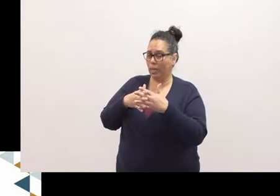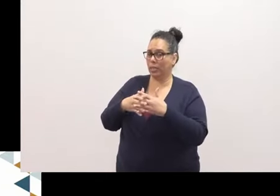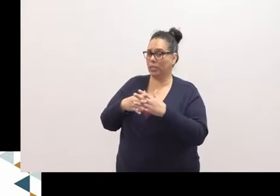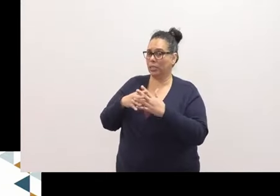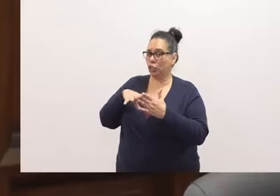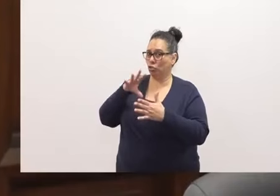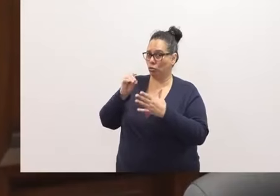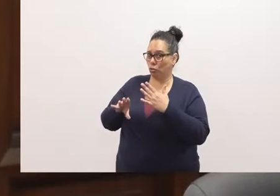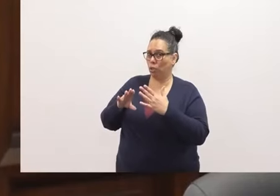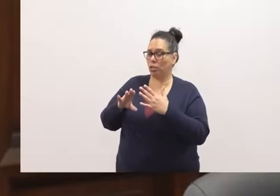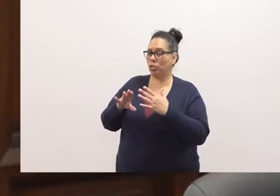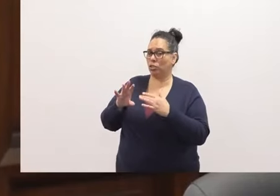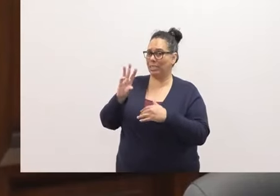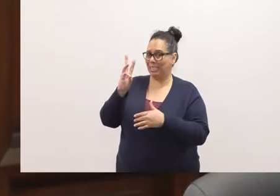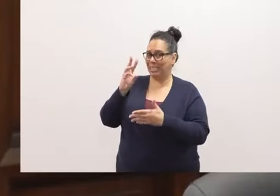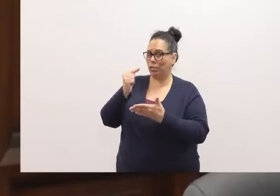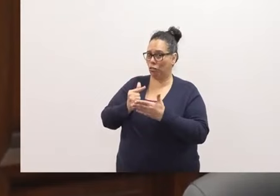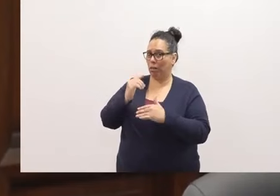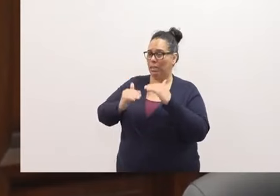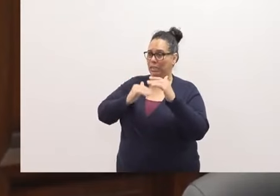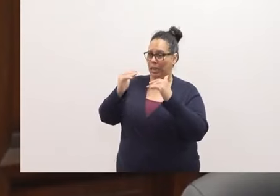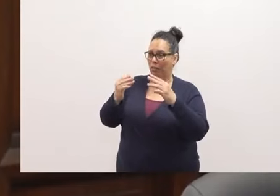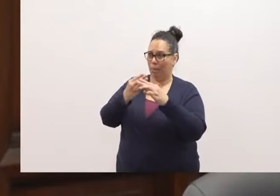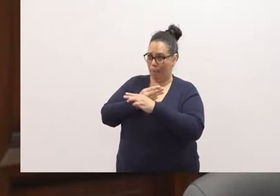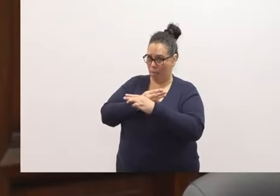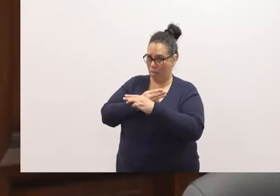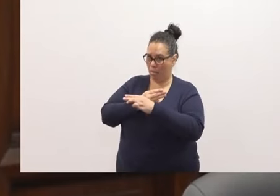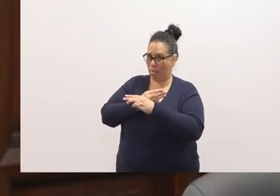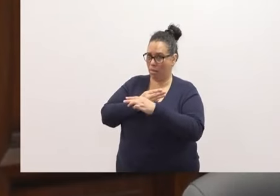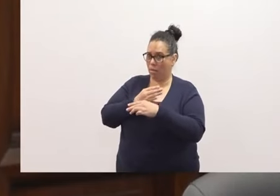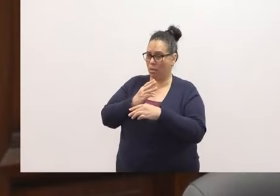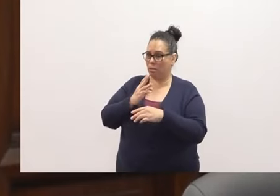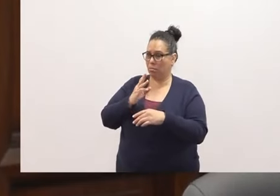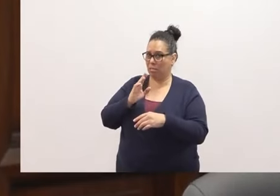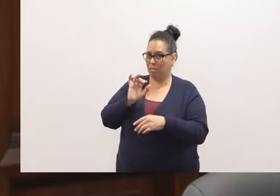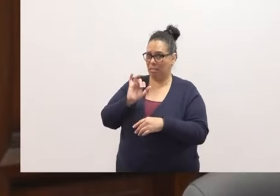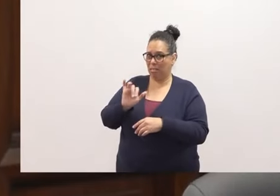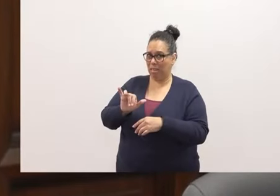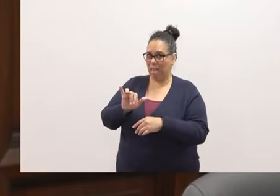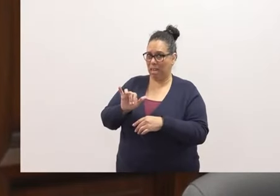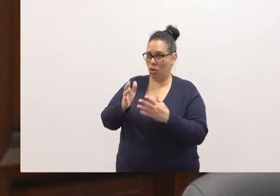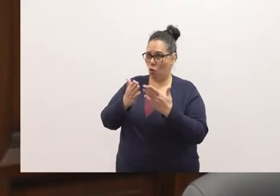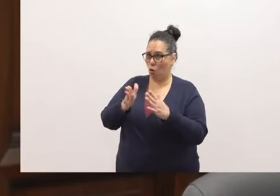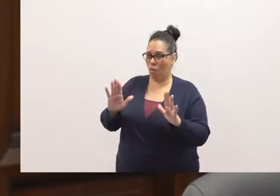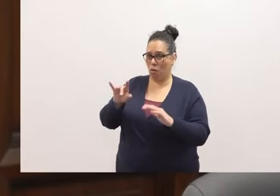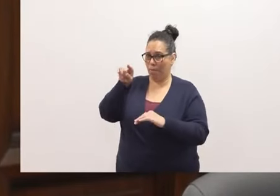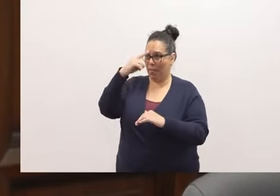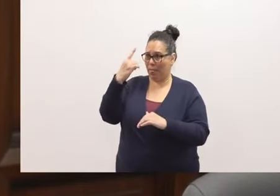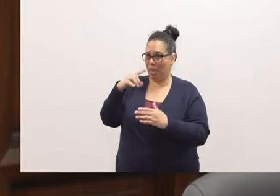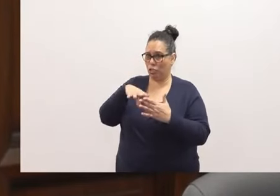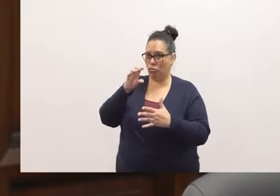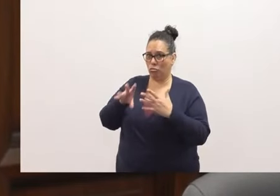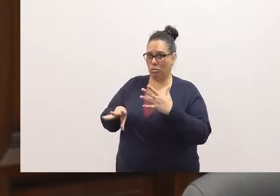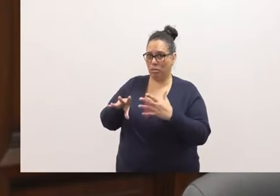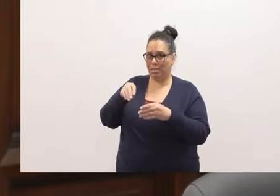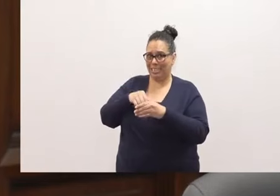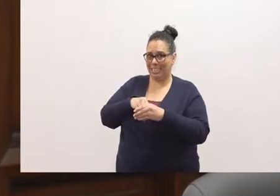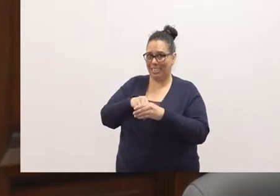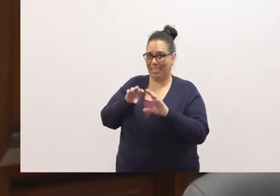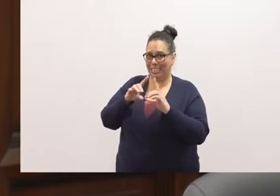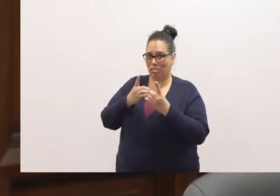accelerated math, is that about our proportion of overall Black students in our district?